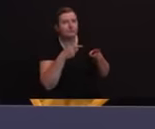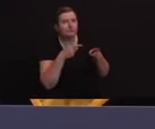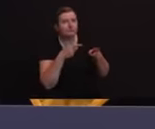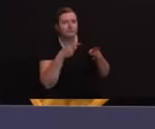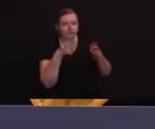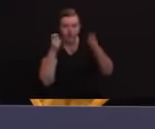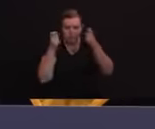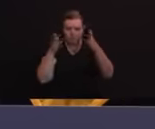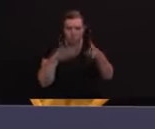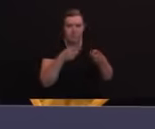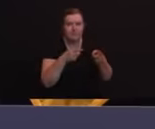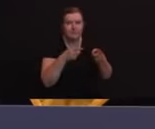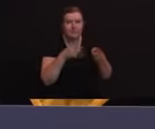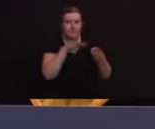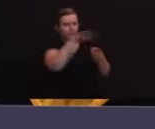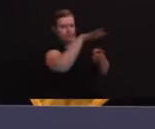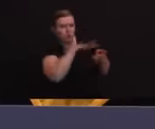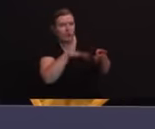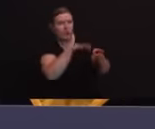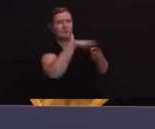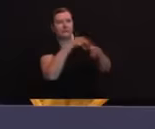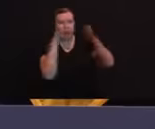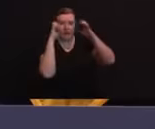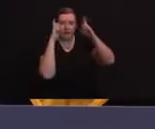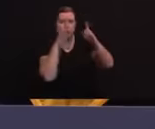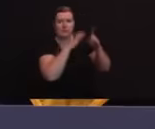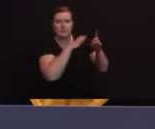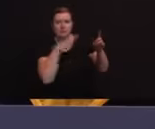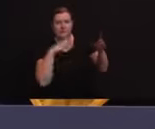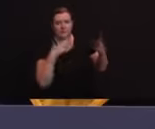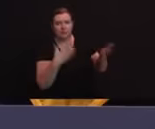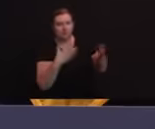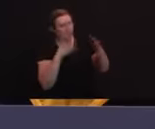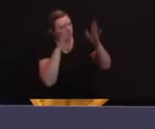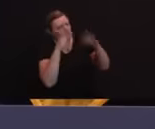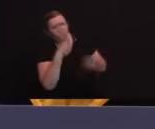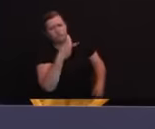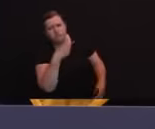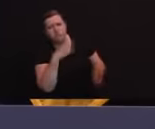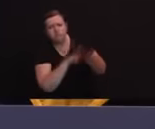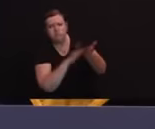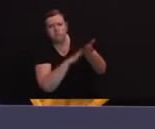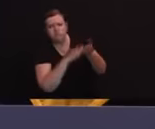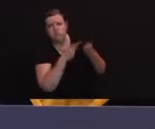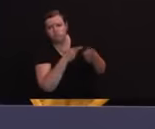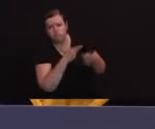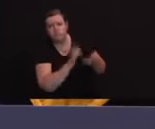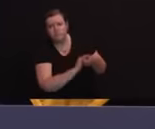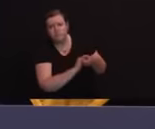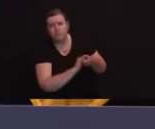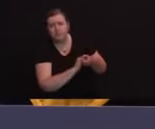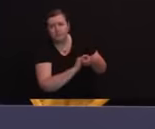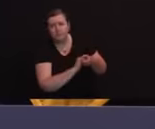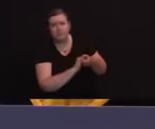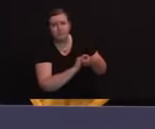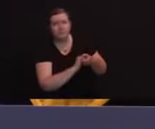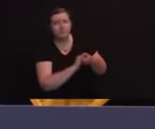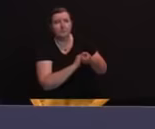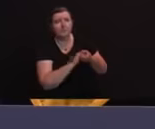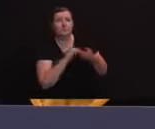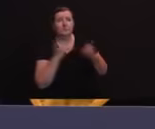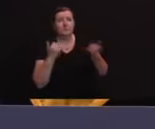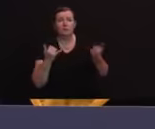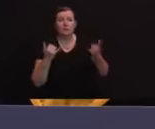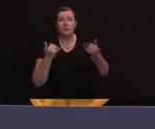in our educational community, because it's one thing to say that the results are better than we could have ever expected